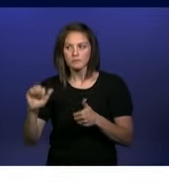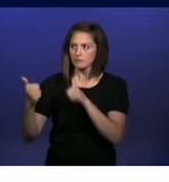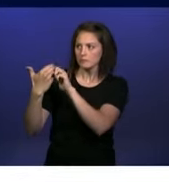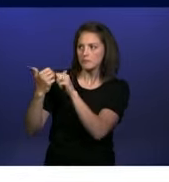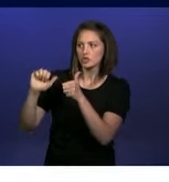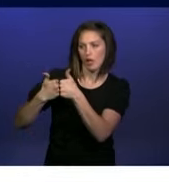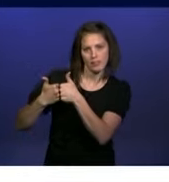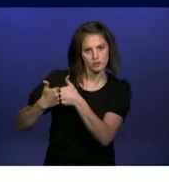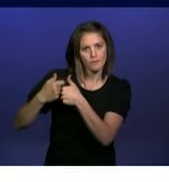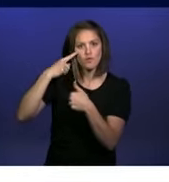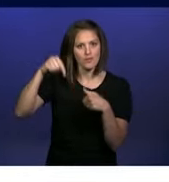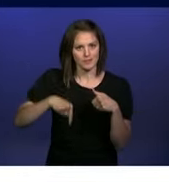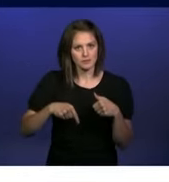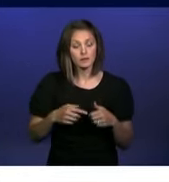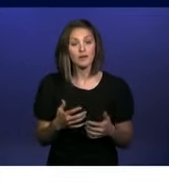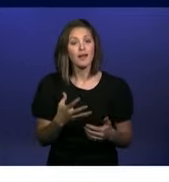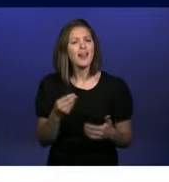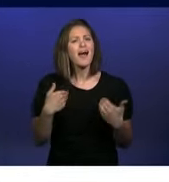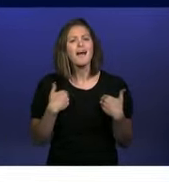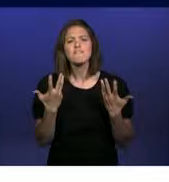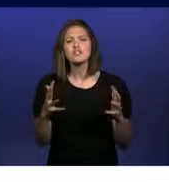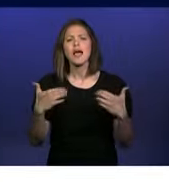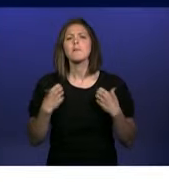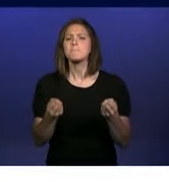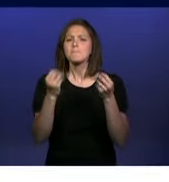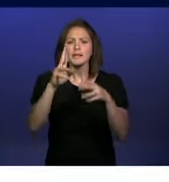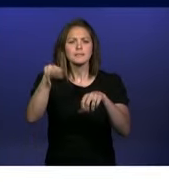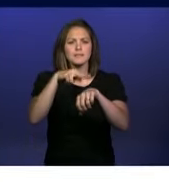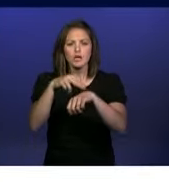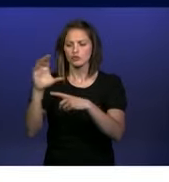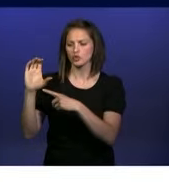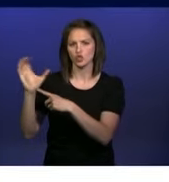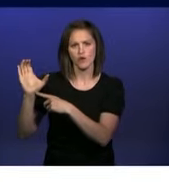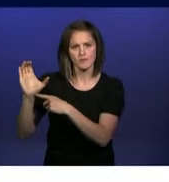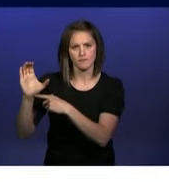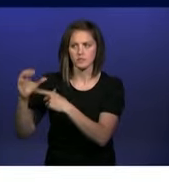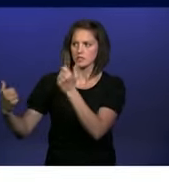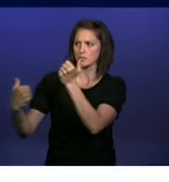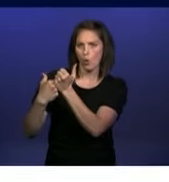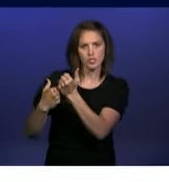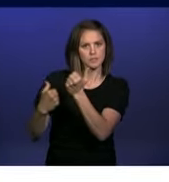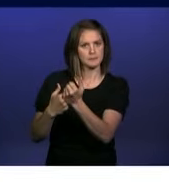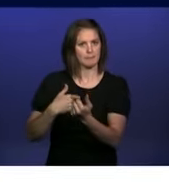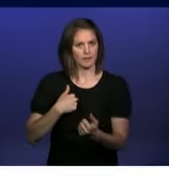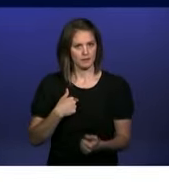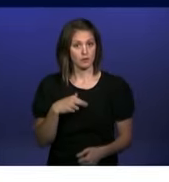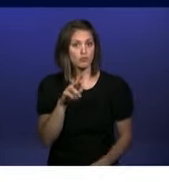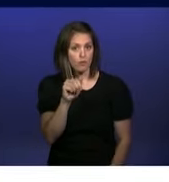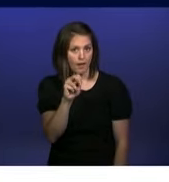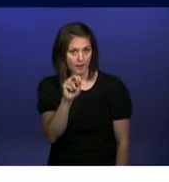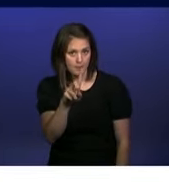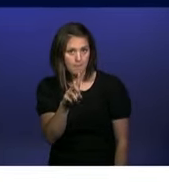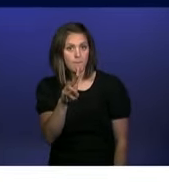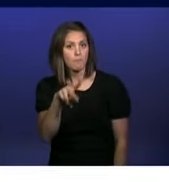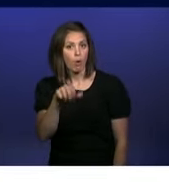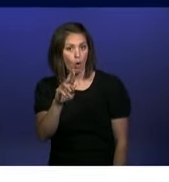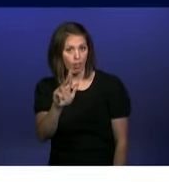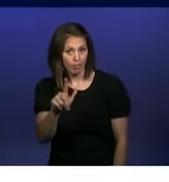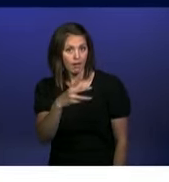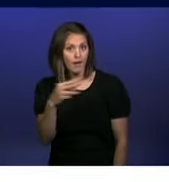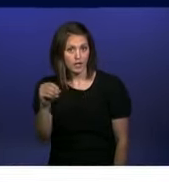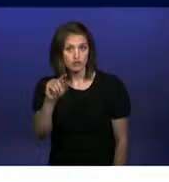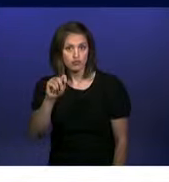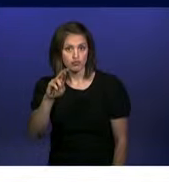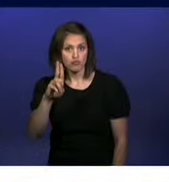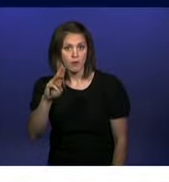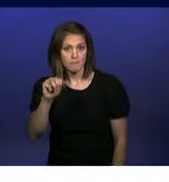now received the endorsements of so many national conservatives, to include Senator Rand Paul, and also President Trump.